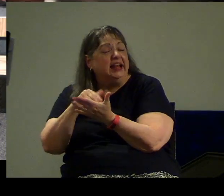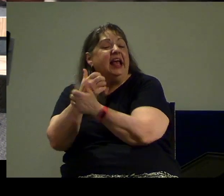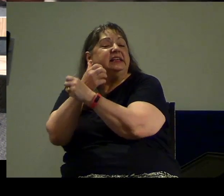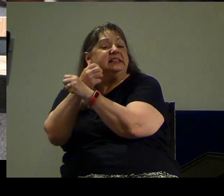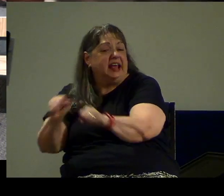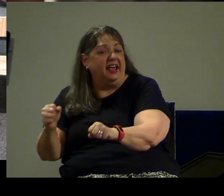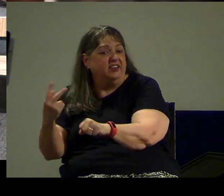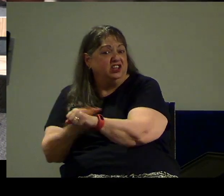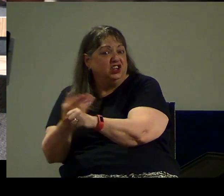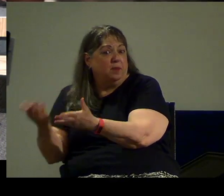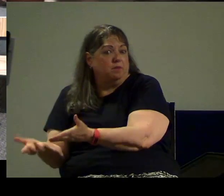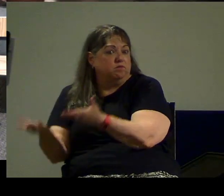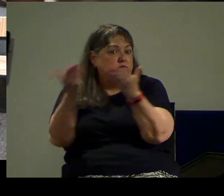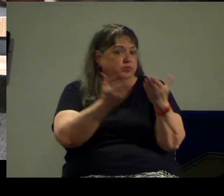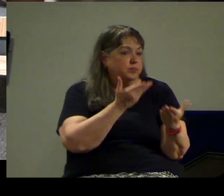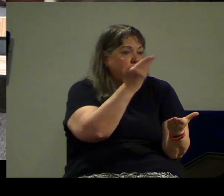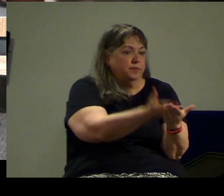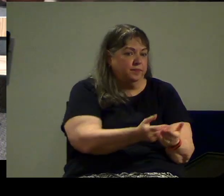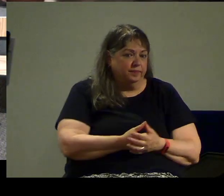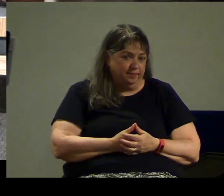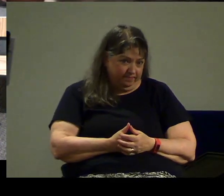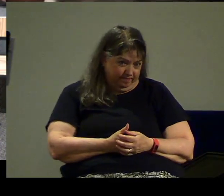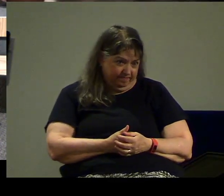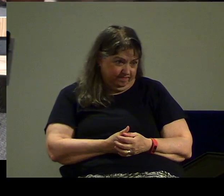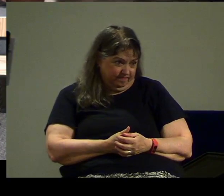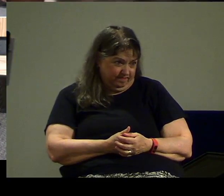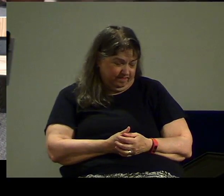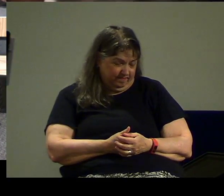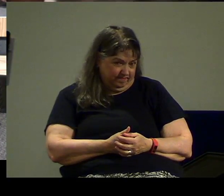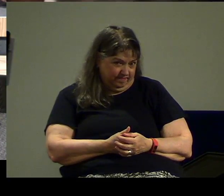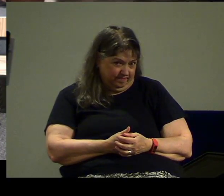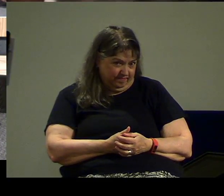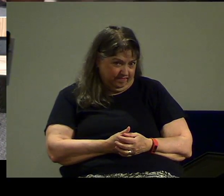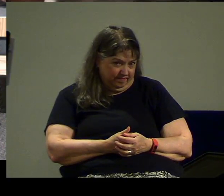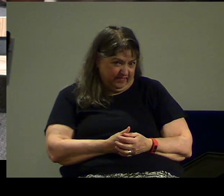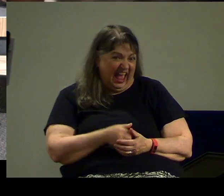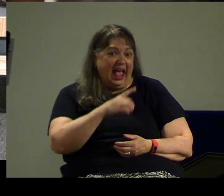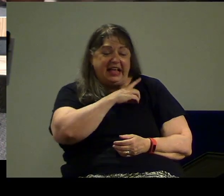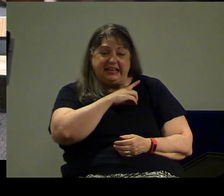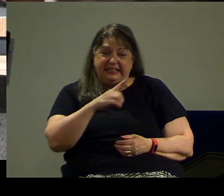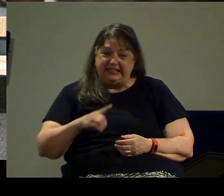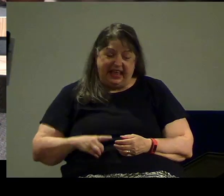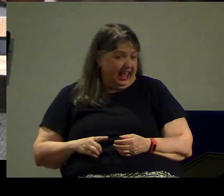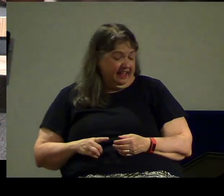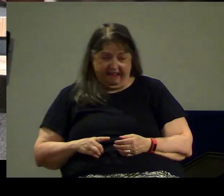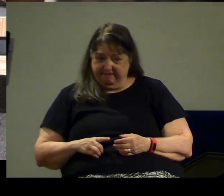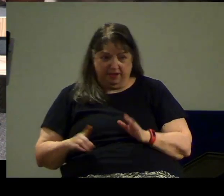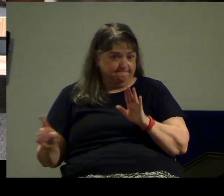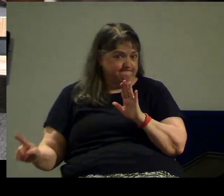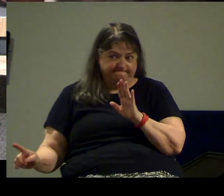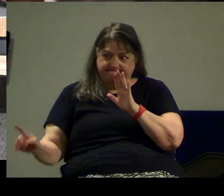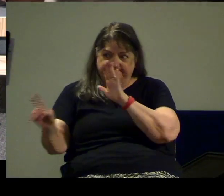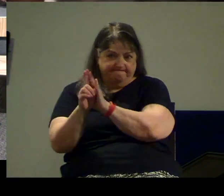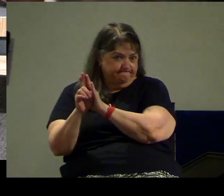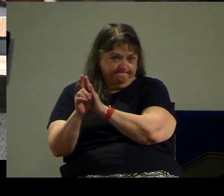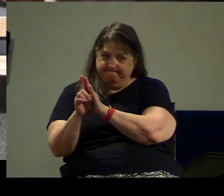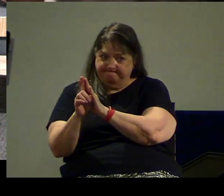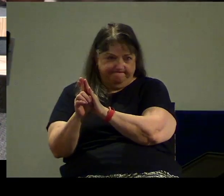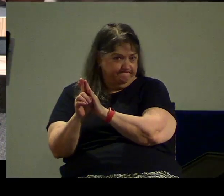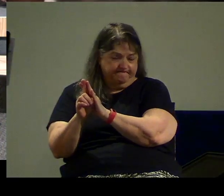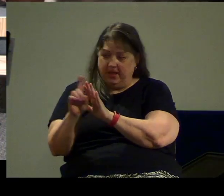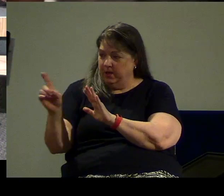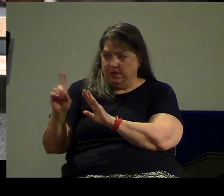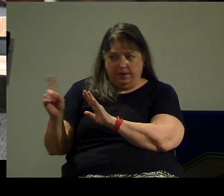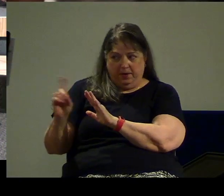it back to his father's fold. David was not going to allow himself to be robbed, or his father,